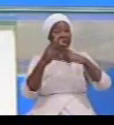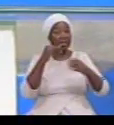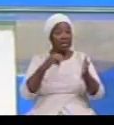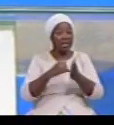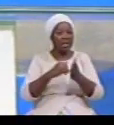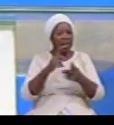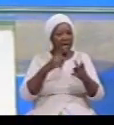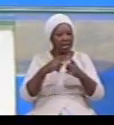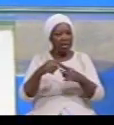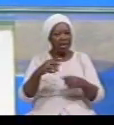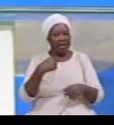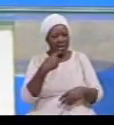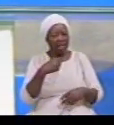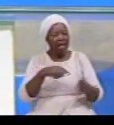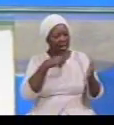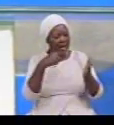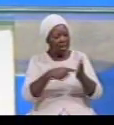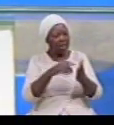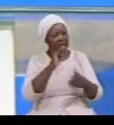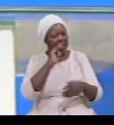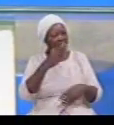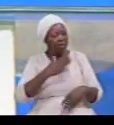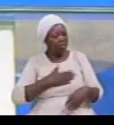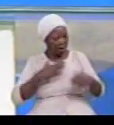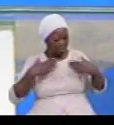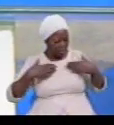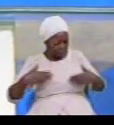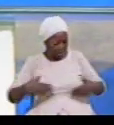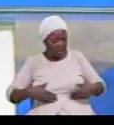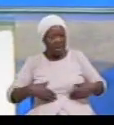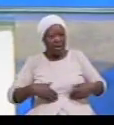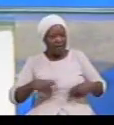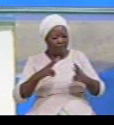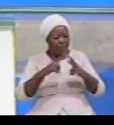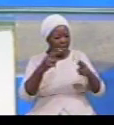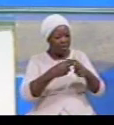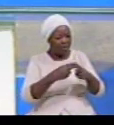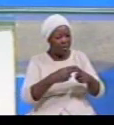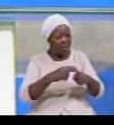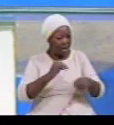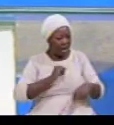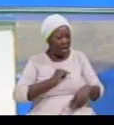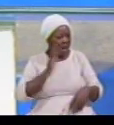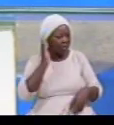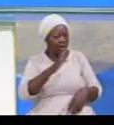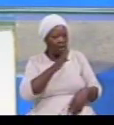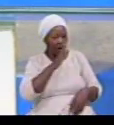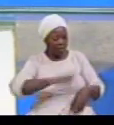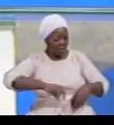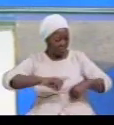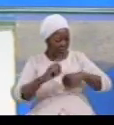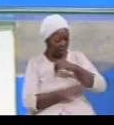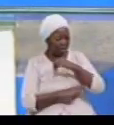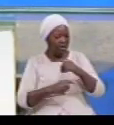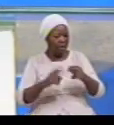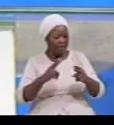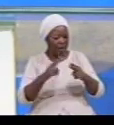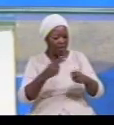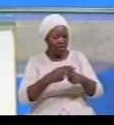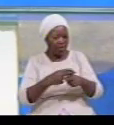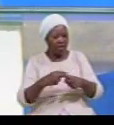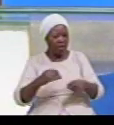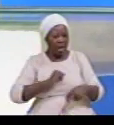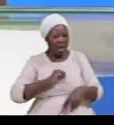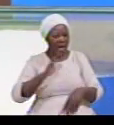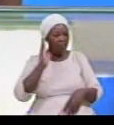body. Very soon, I'll be beaten. Very soon, I'll be smitten. Very